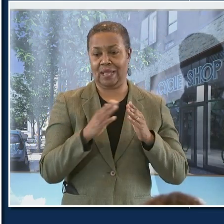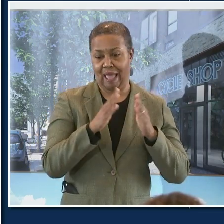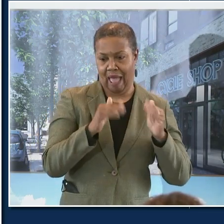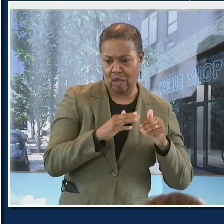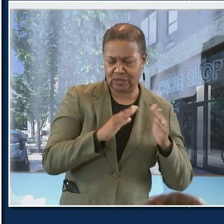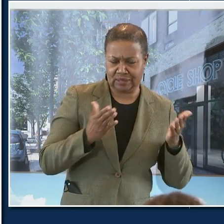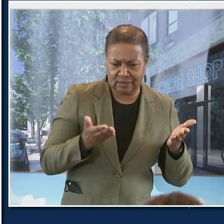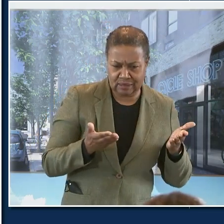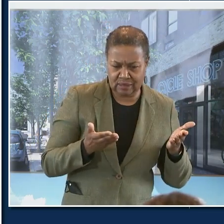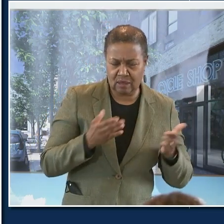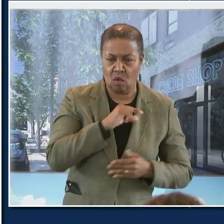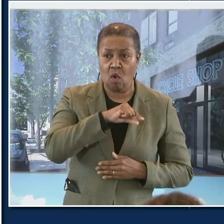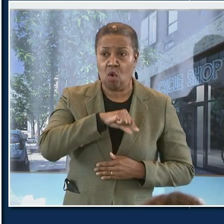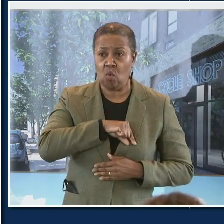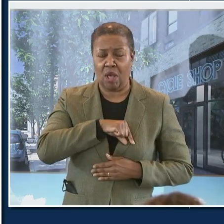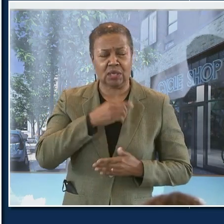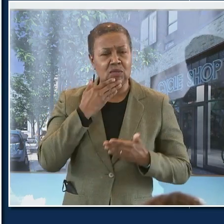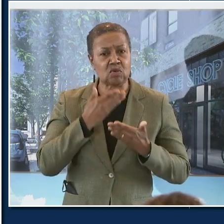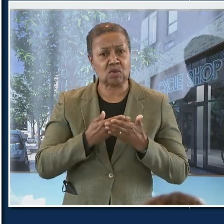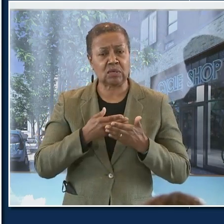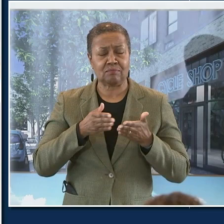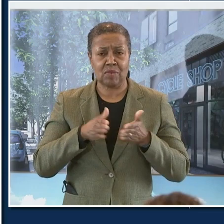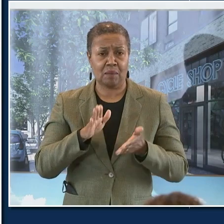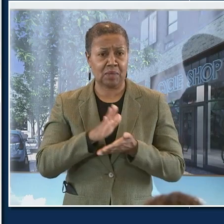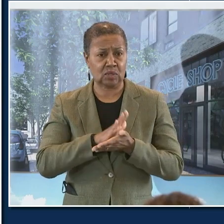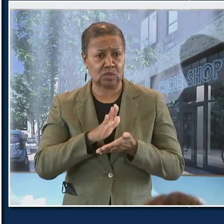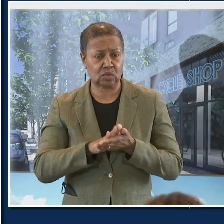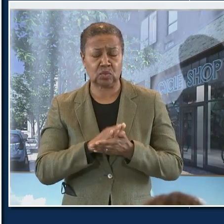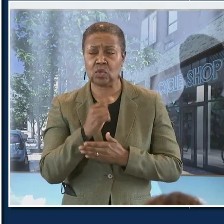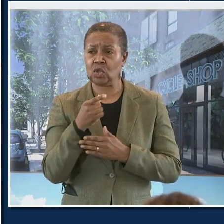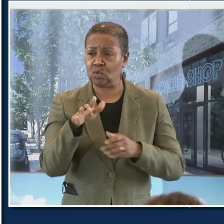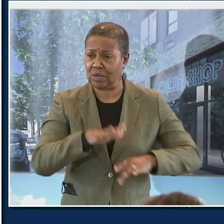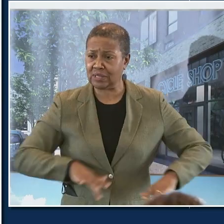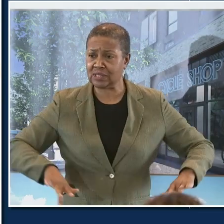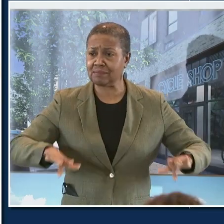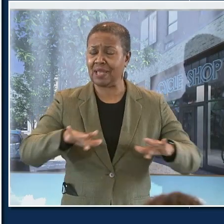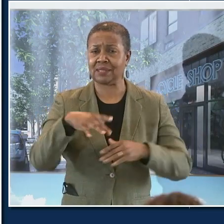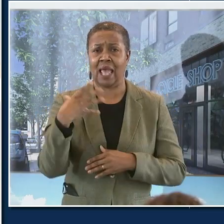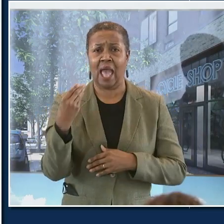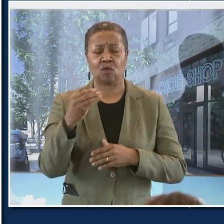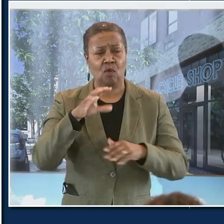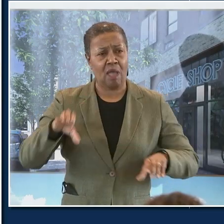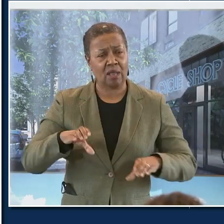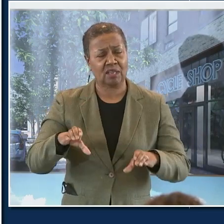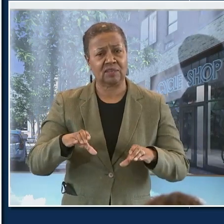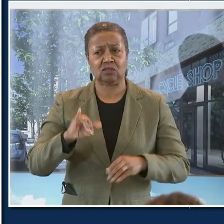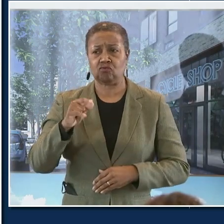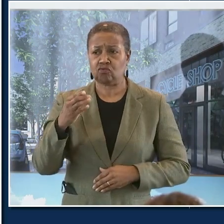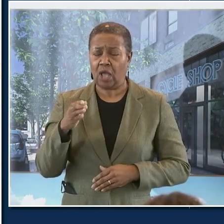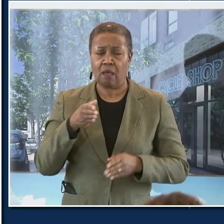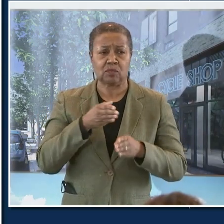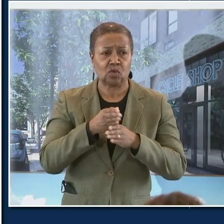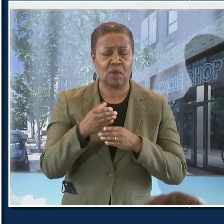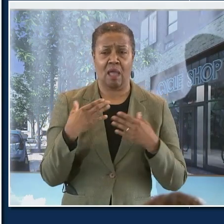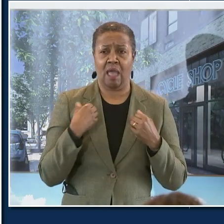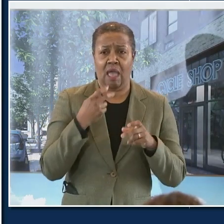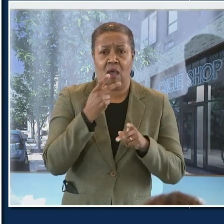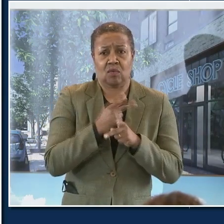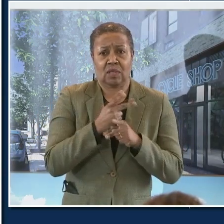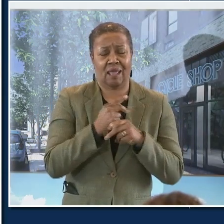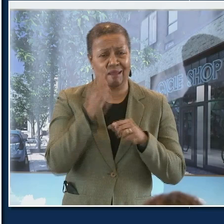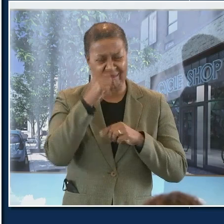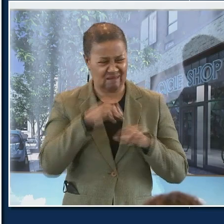housing. Quality public schools, green space and outdoor recreation, jobs, careers, healthcare access right next door